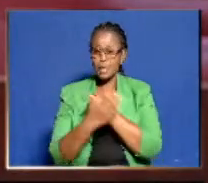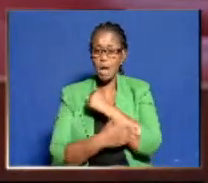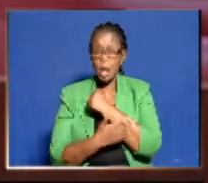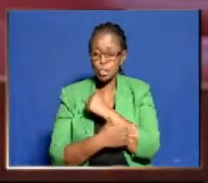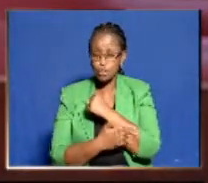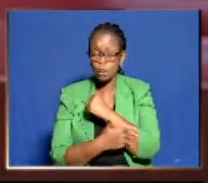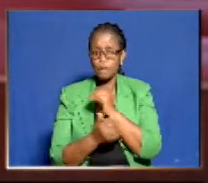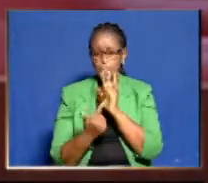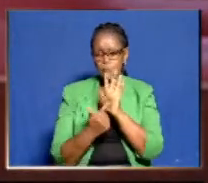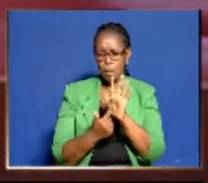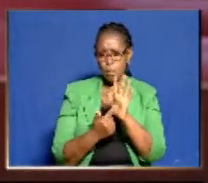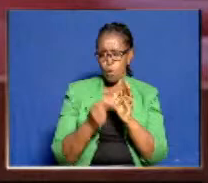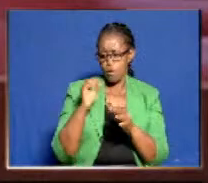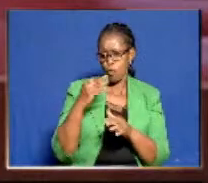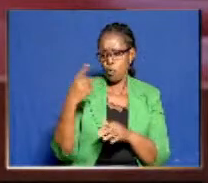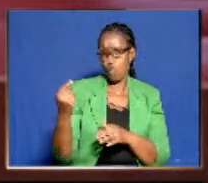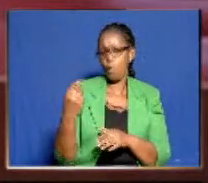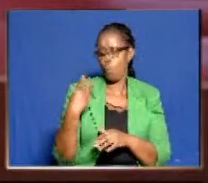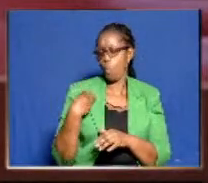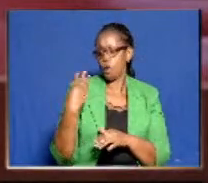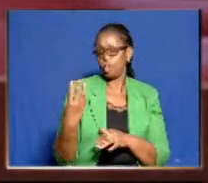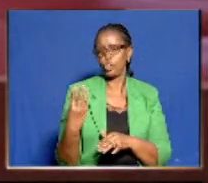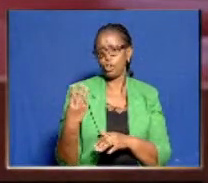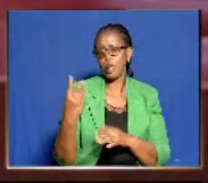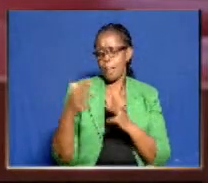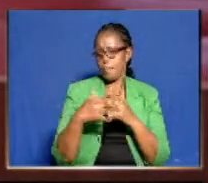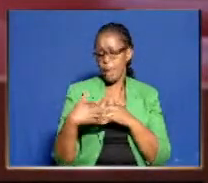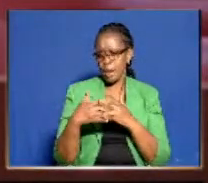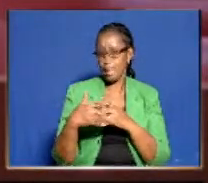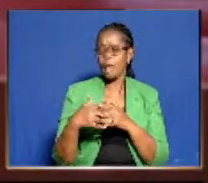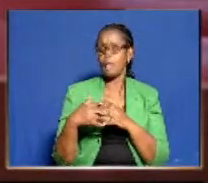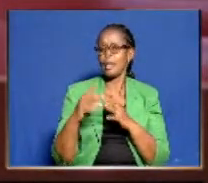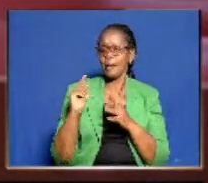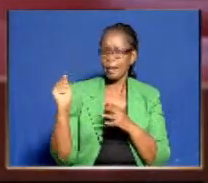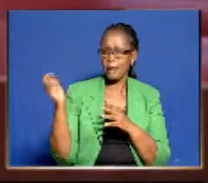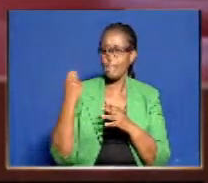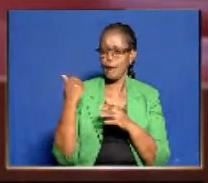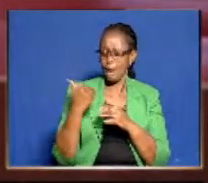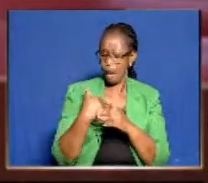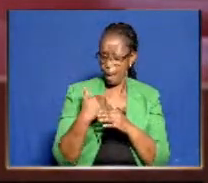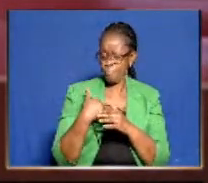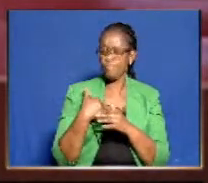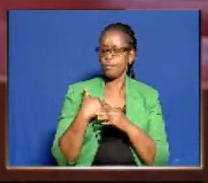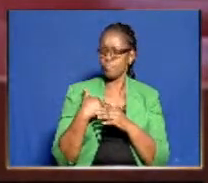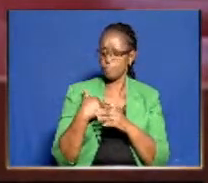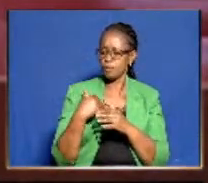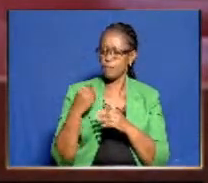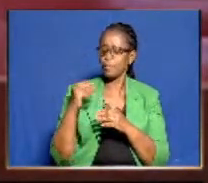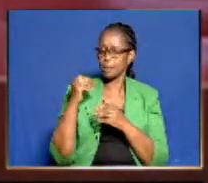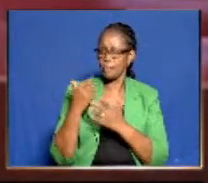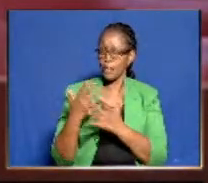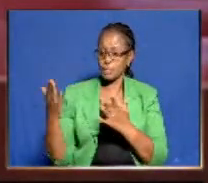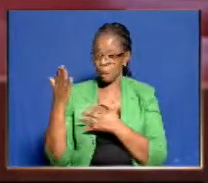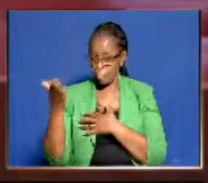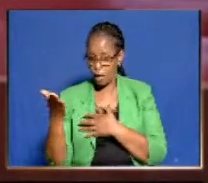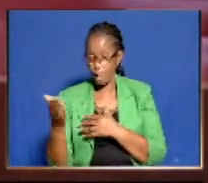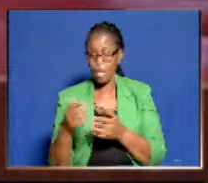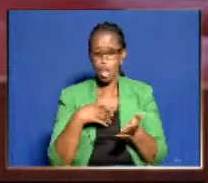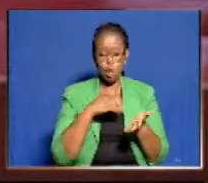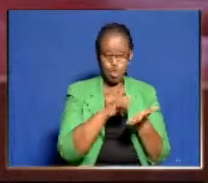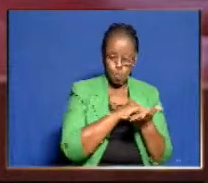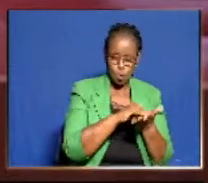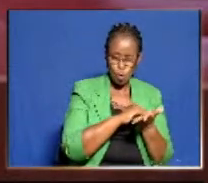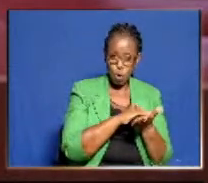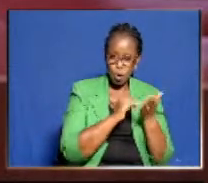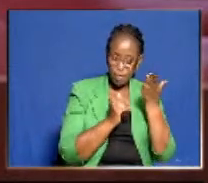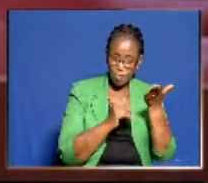example, if you go to Washington, Kenya has an asset, a very, very, very prime asset. You go to New York, Honorable Speaker, we have an asset.